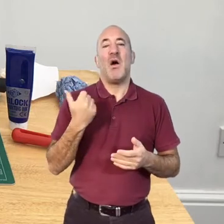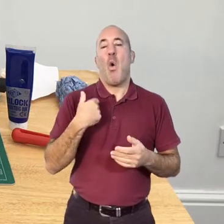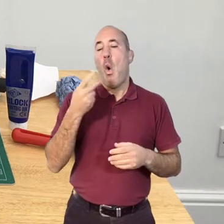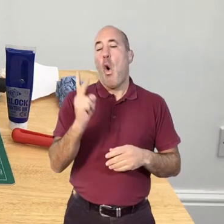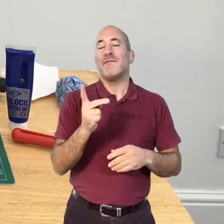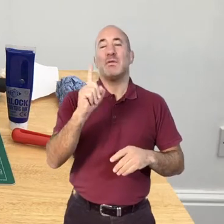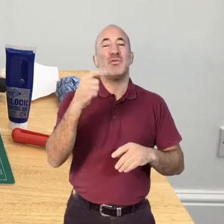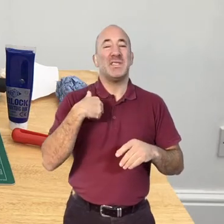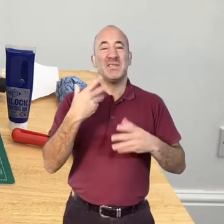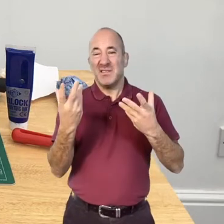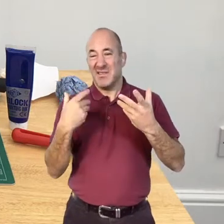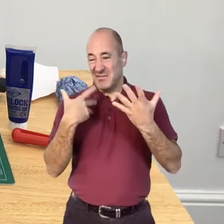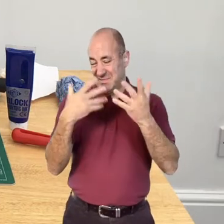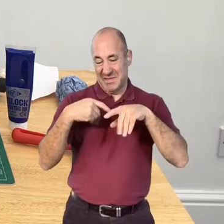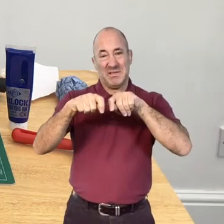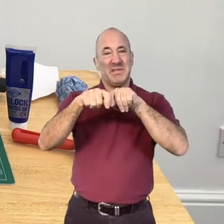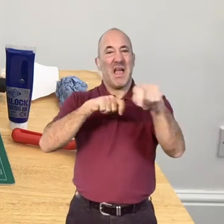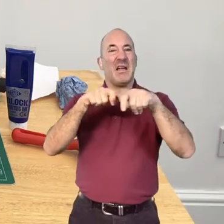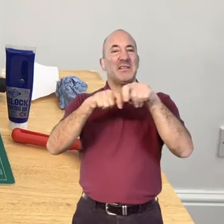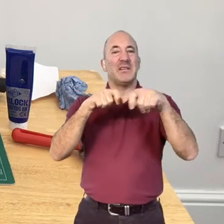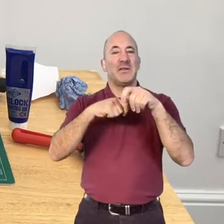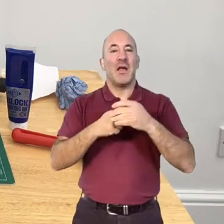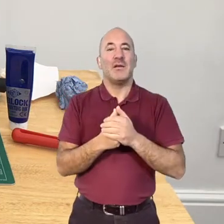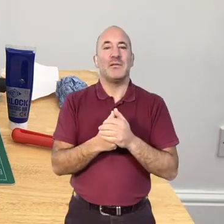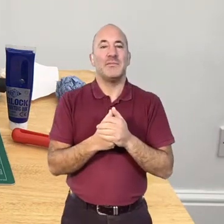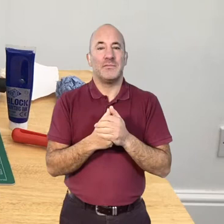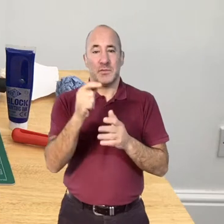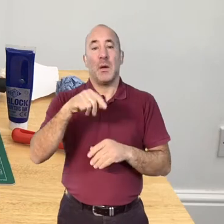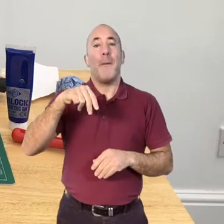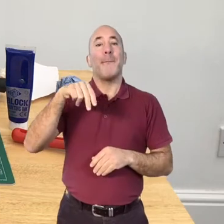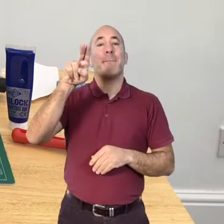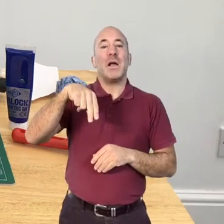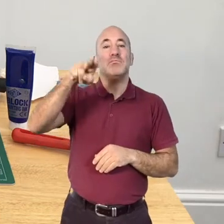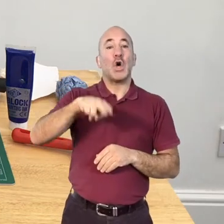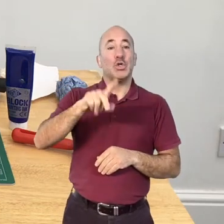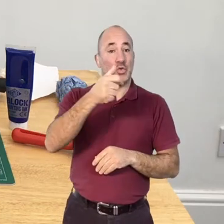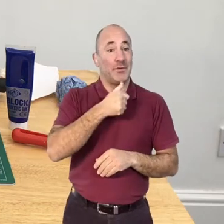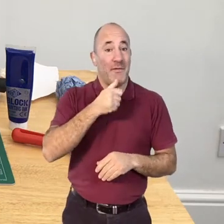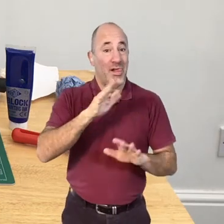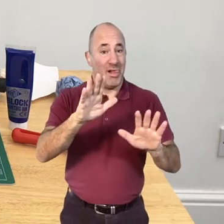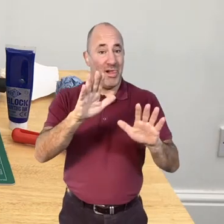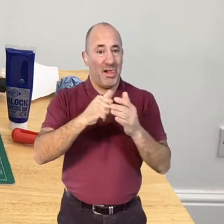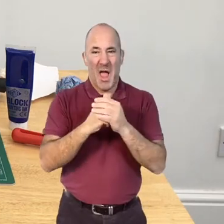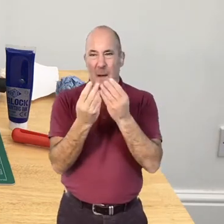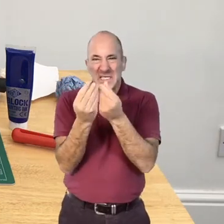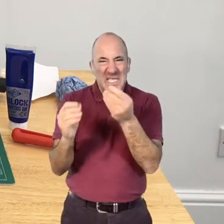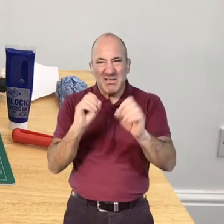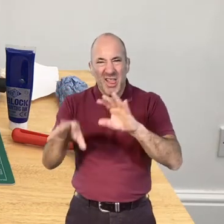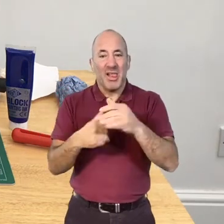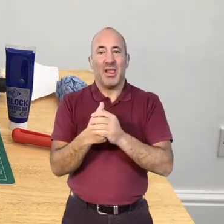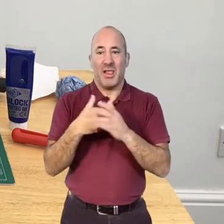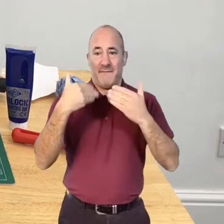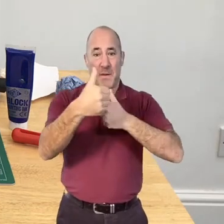or I often just tear things up with my hands. Paintbrush is quite handy to have, and some